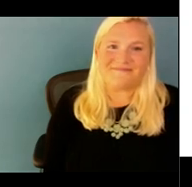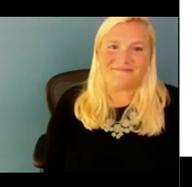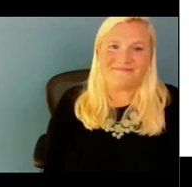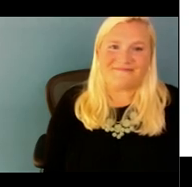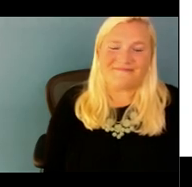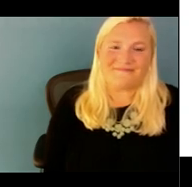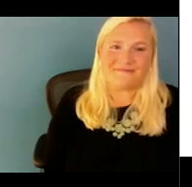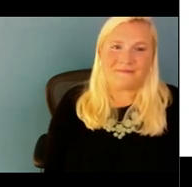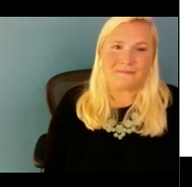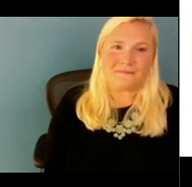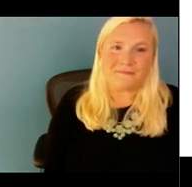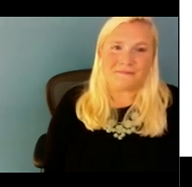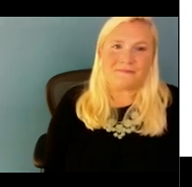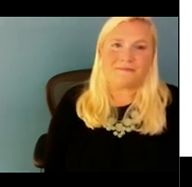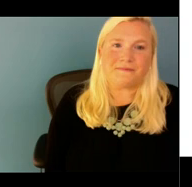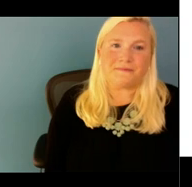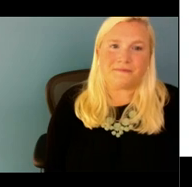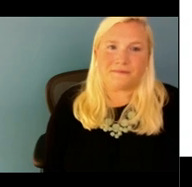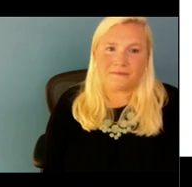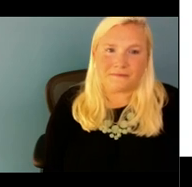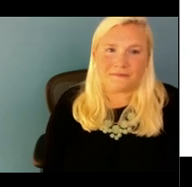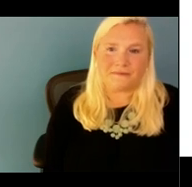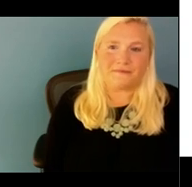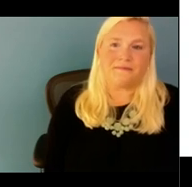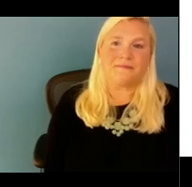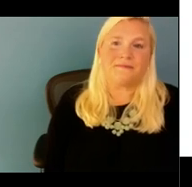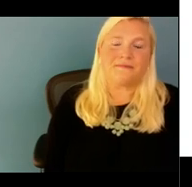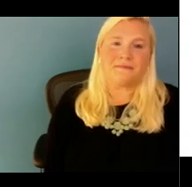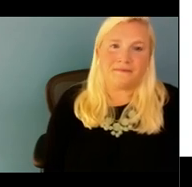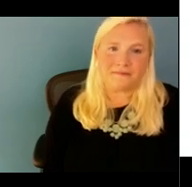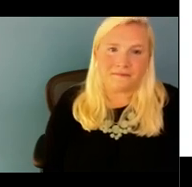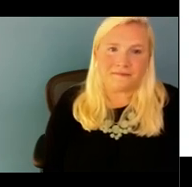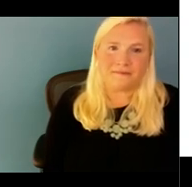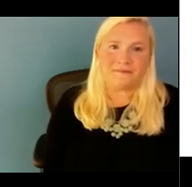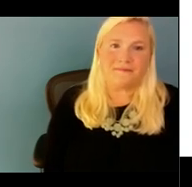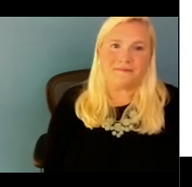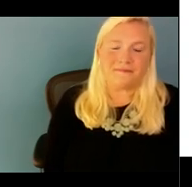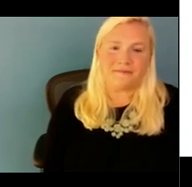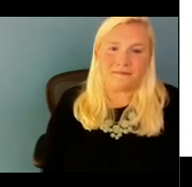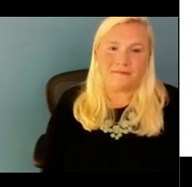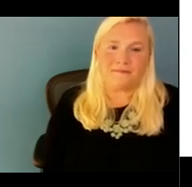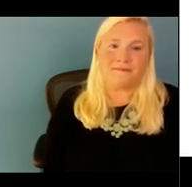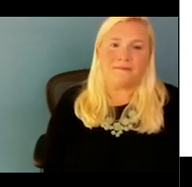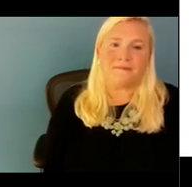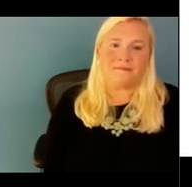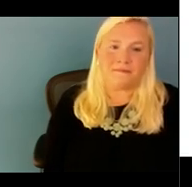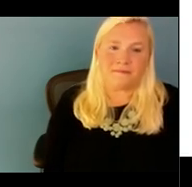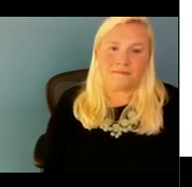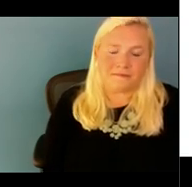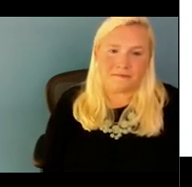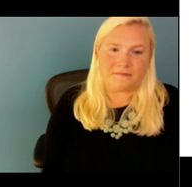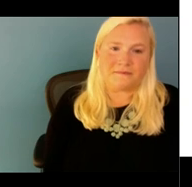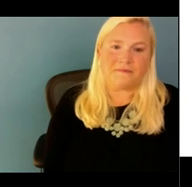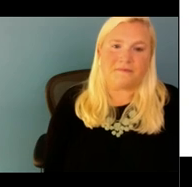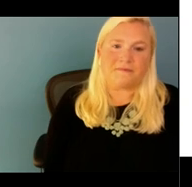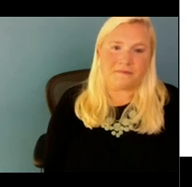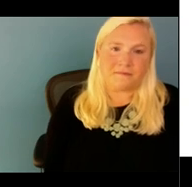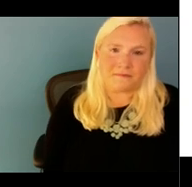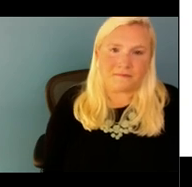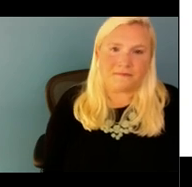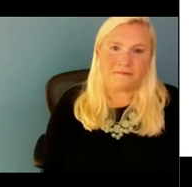a combination of who they are, what their history has been, what their experiences have been, who's around them